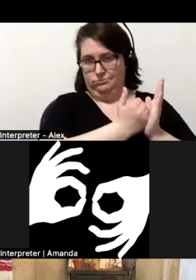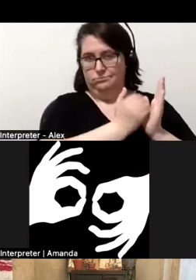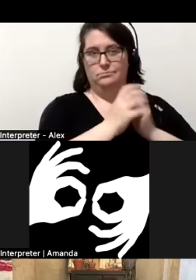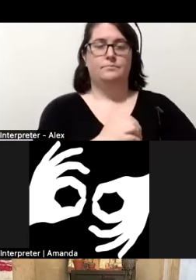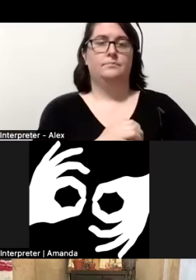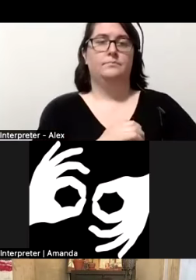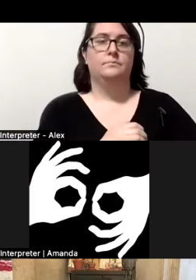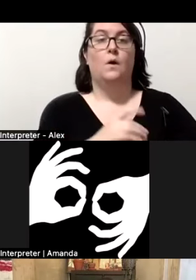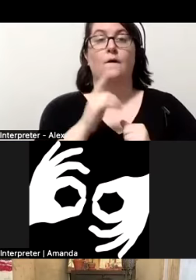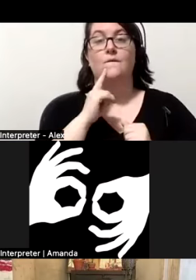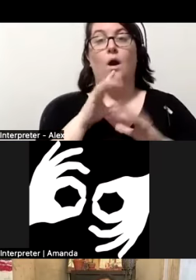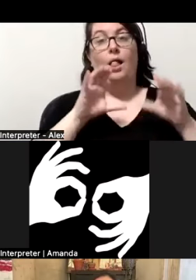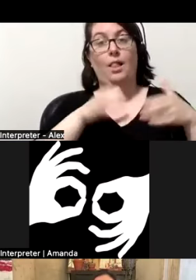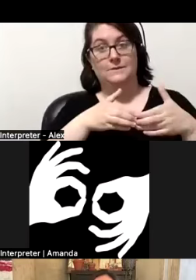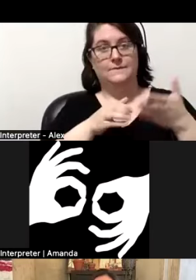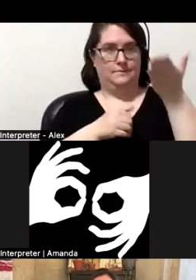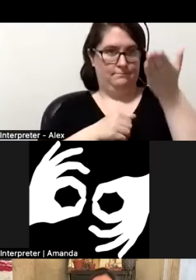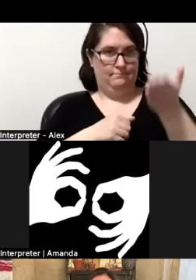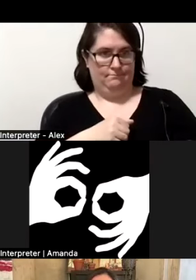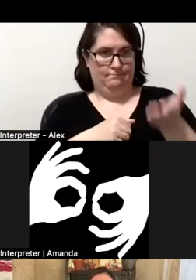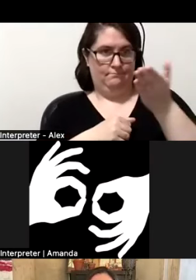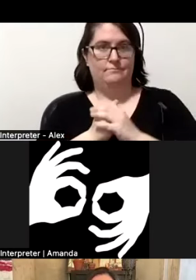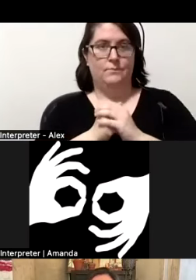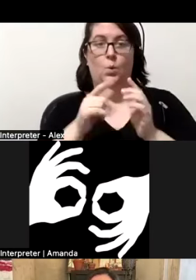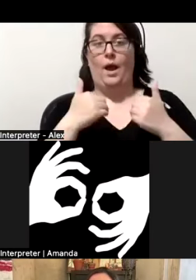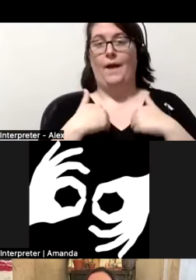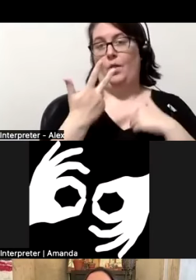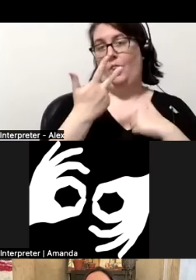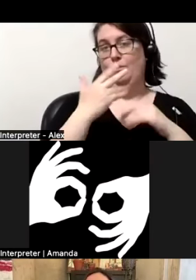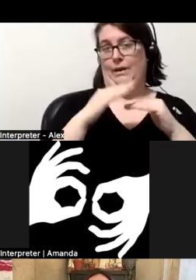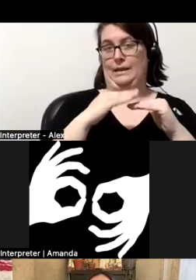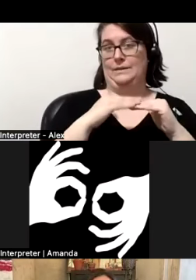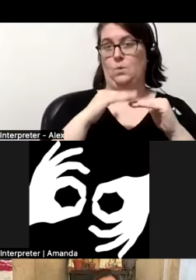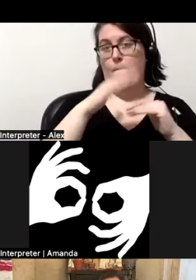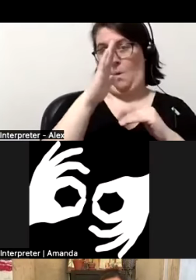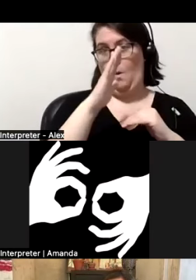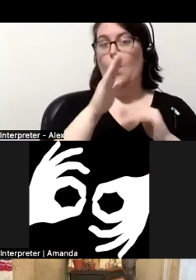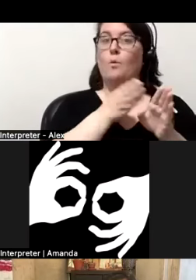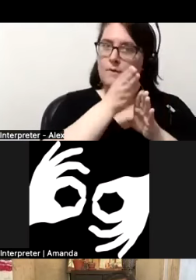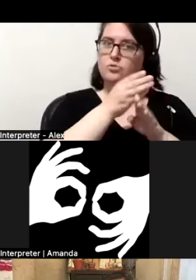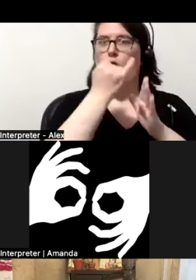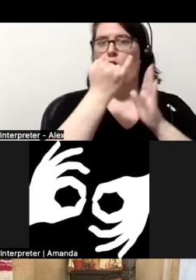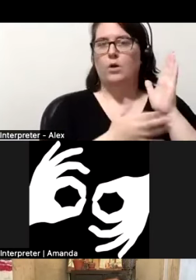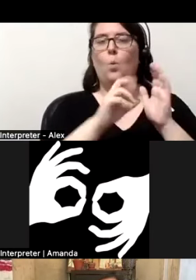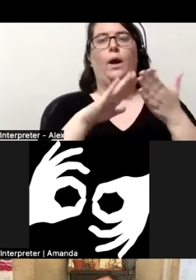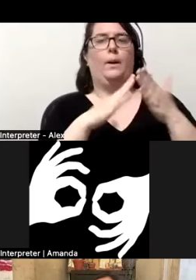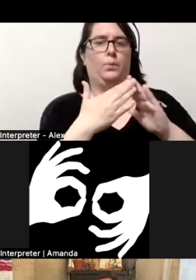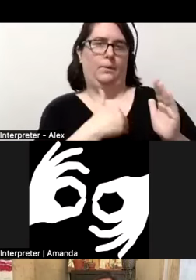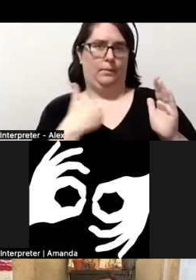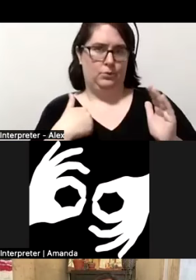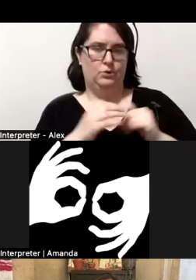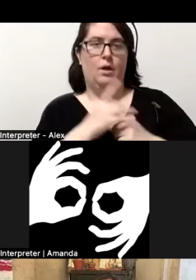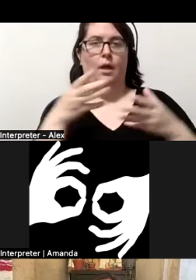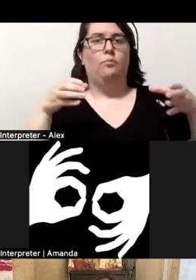So for collectives, this means that you consist of a group of 3 or more professional artists and or community members who have